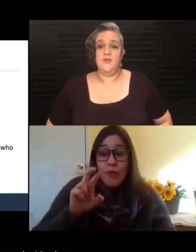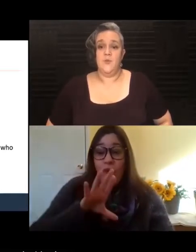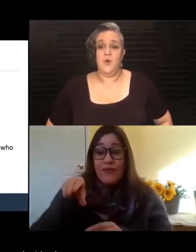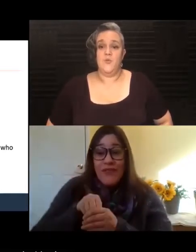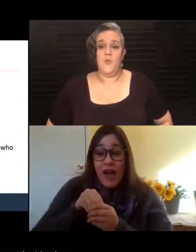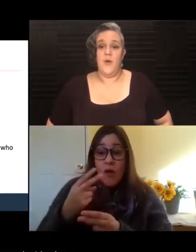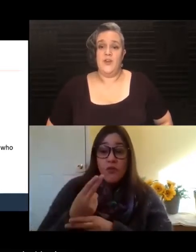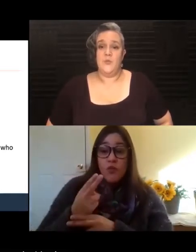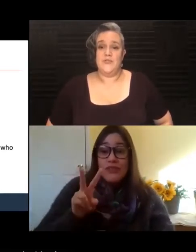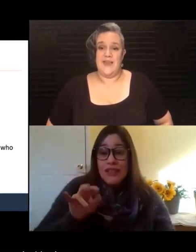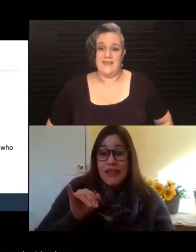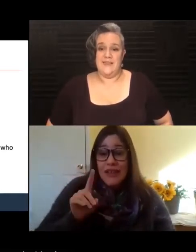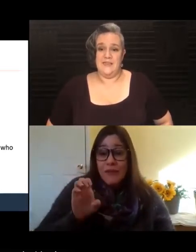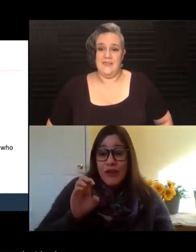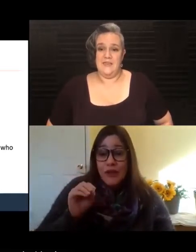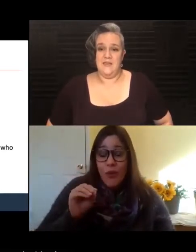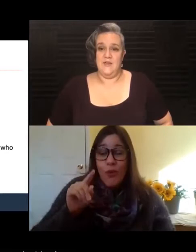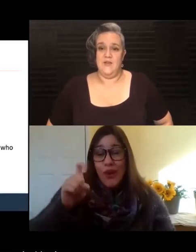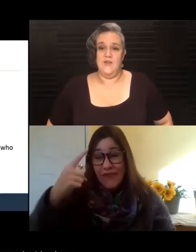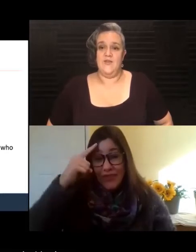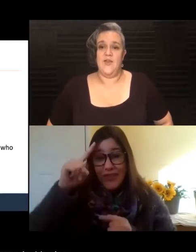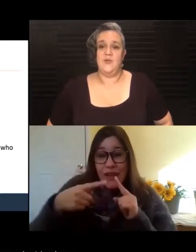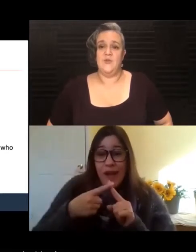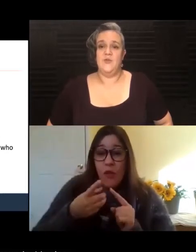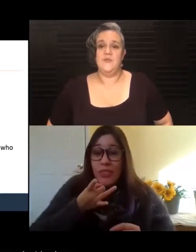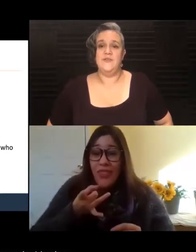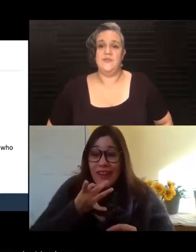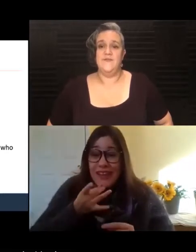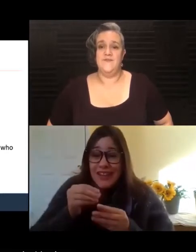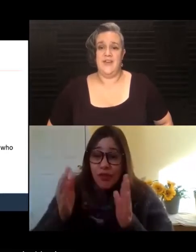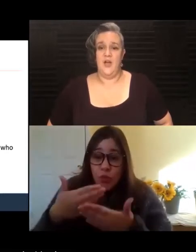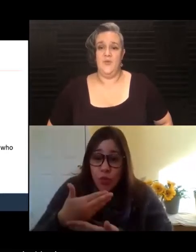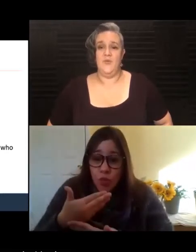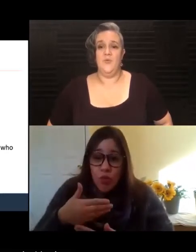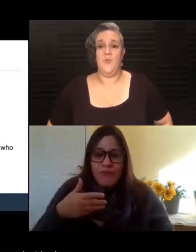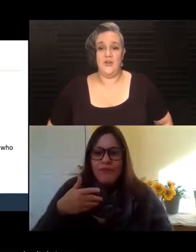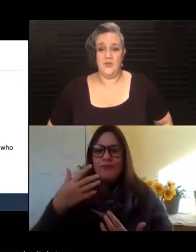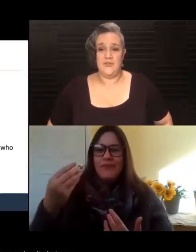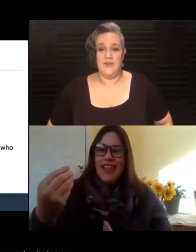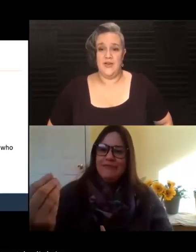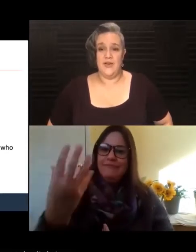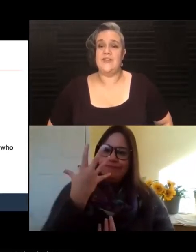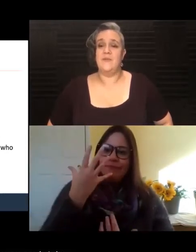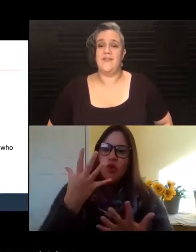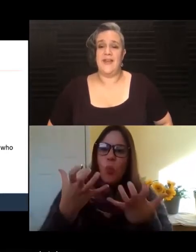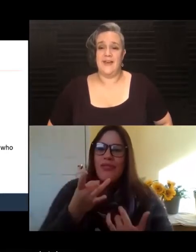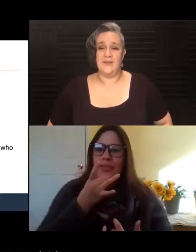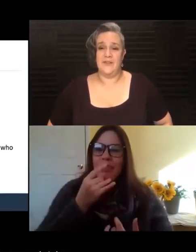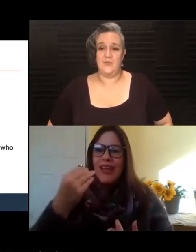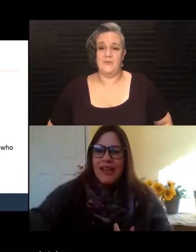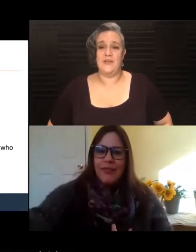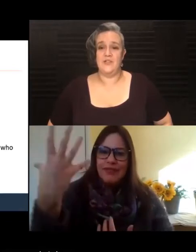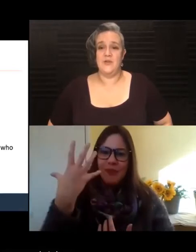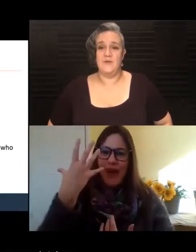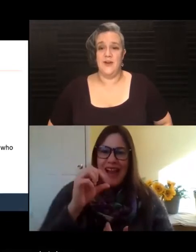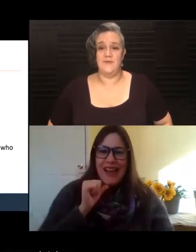It's also important when you're presenting that you use video. When you're using video, to think about the lighting within